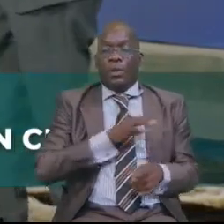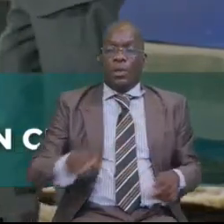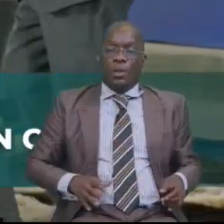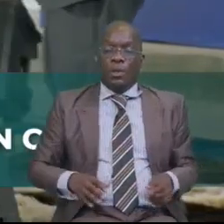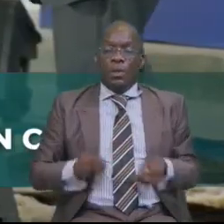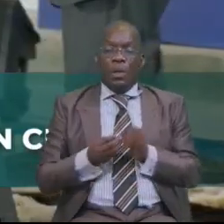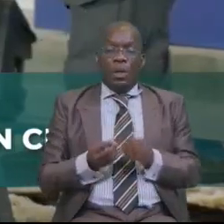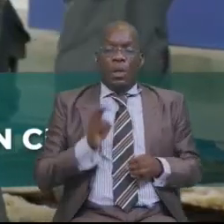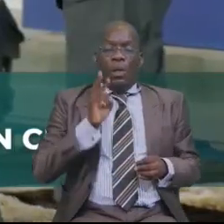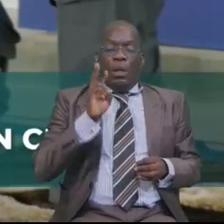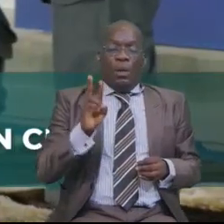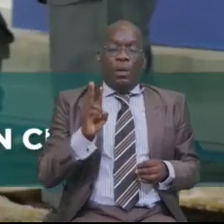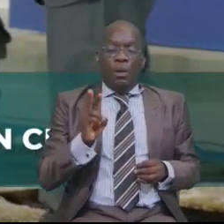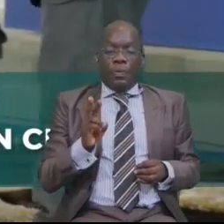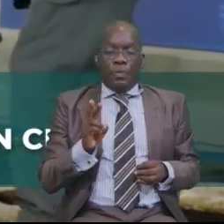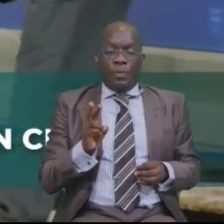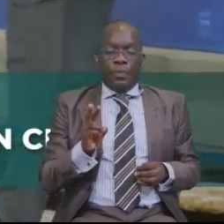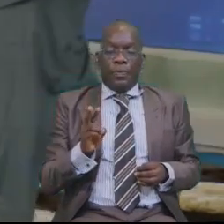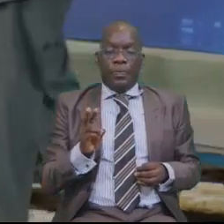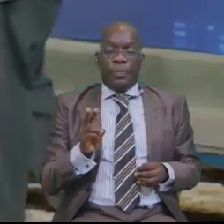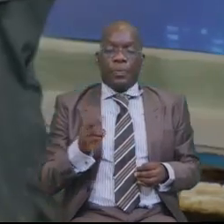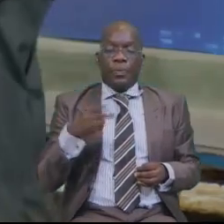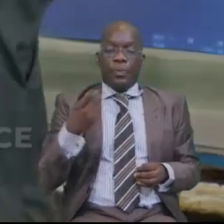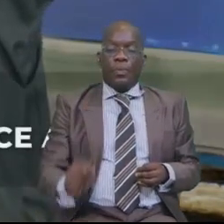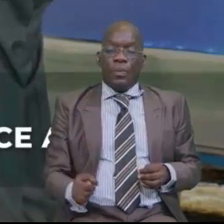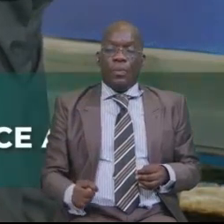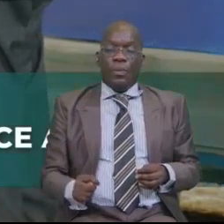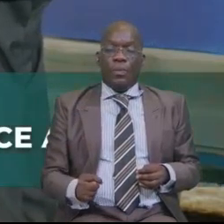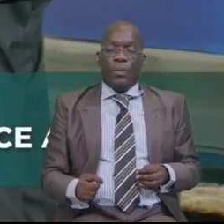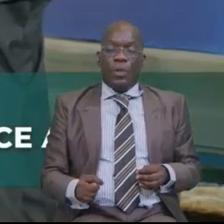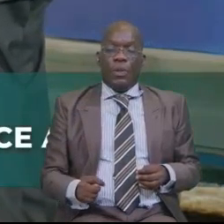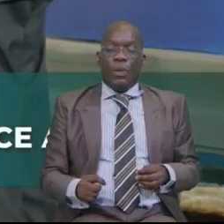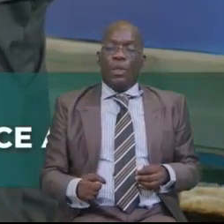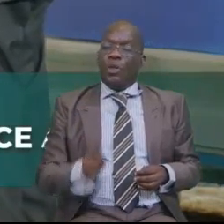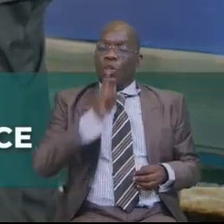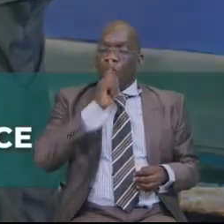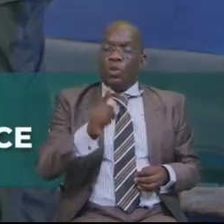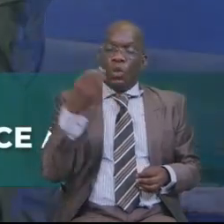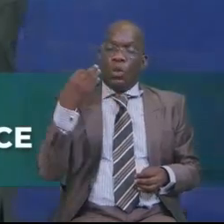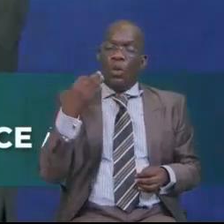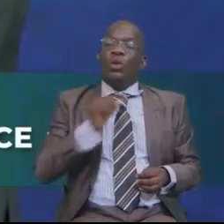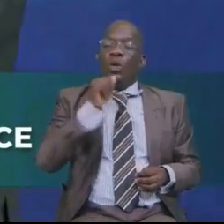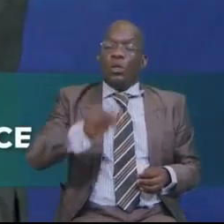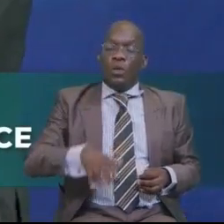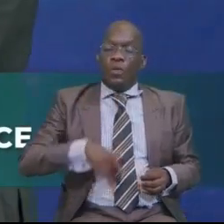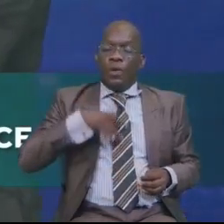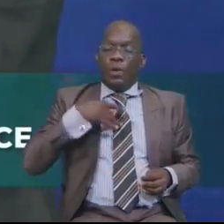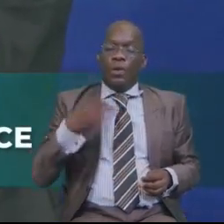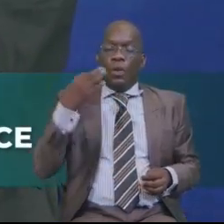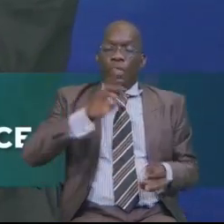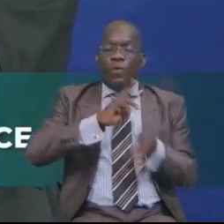Number two, the fact, not feeling, the fact of repentance and faithfulness to